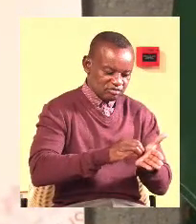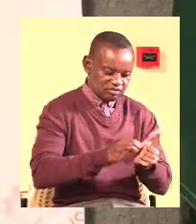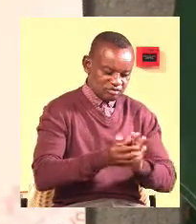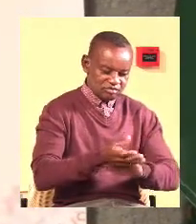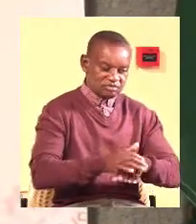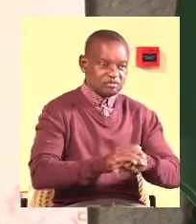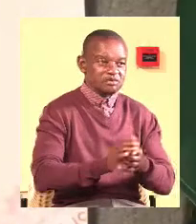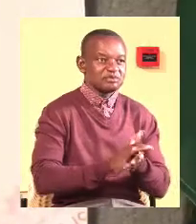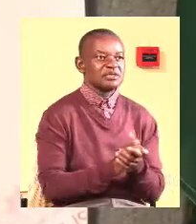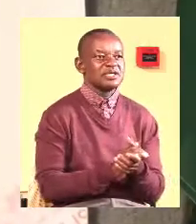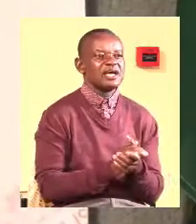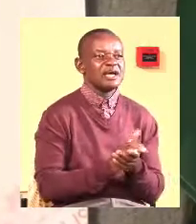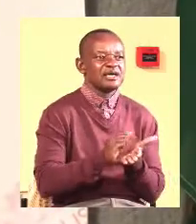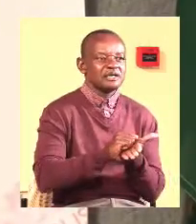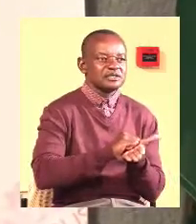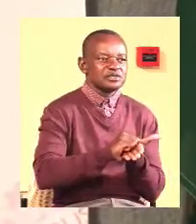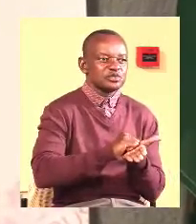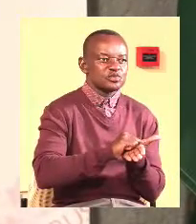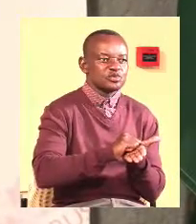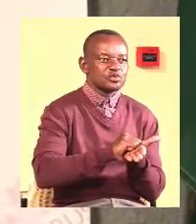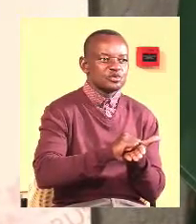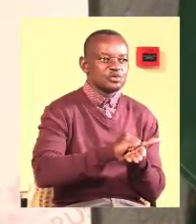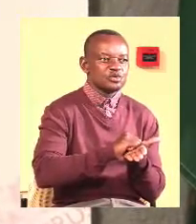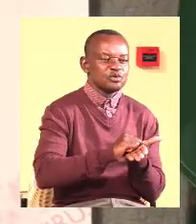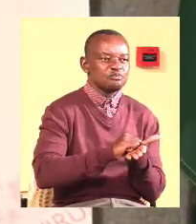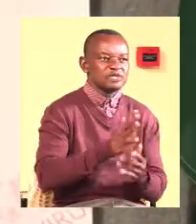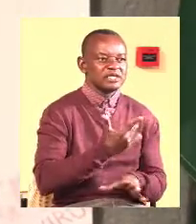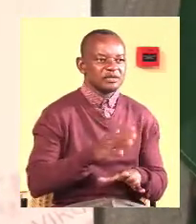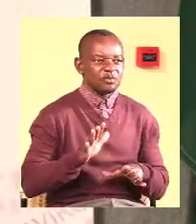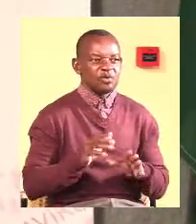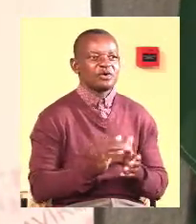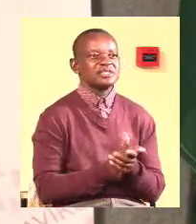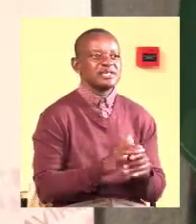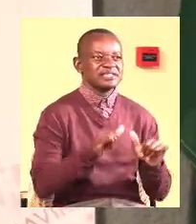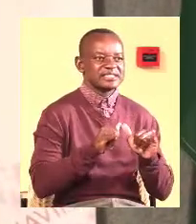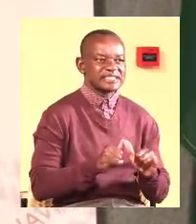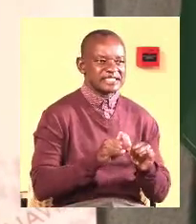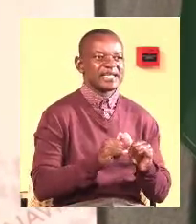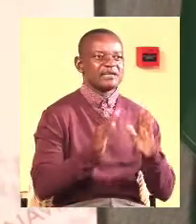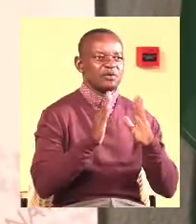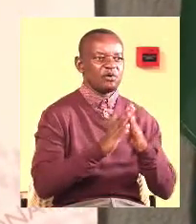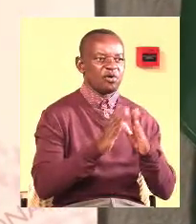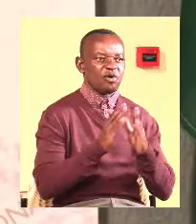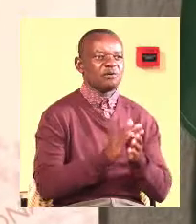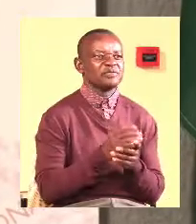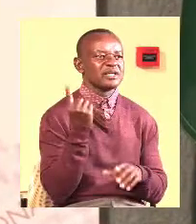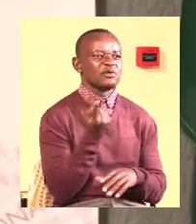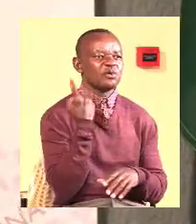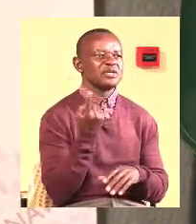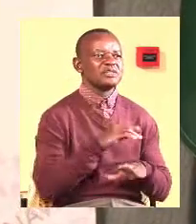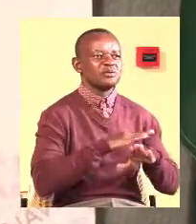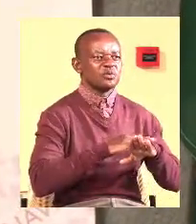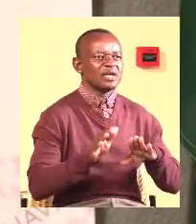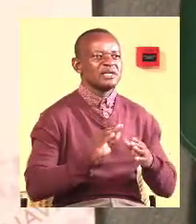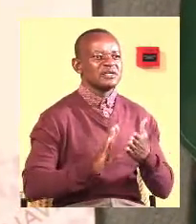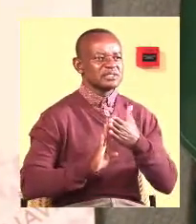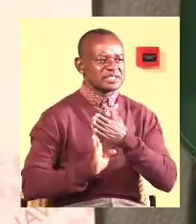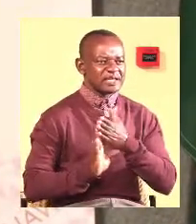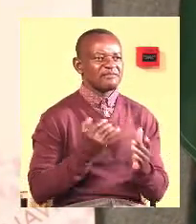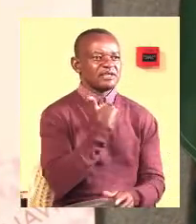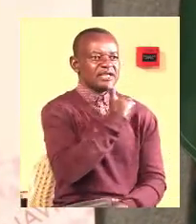home. Because when we stay home, it's the only way how we can save the lives of the Namibians. I thank